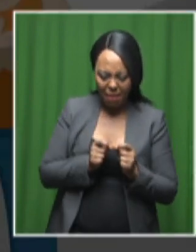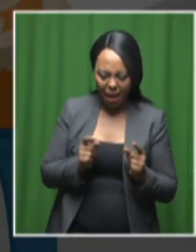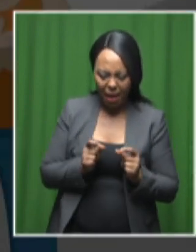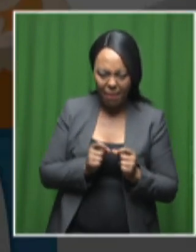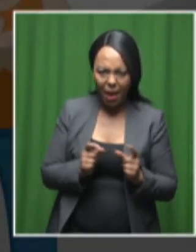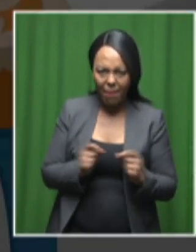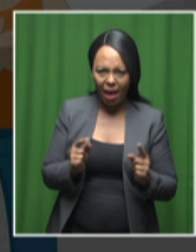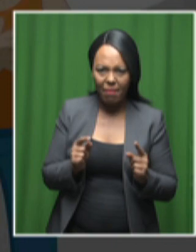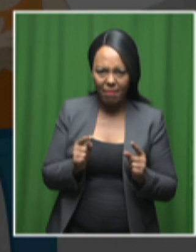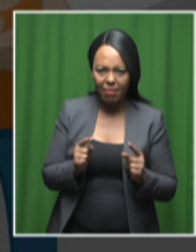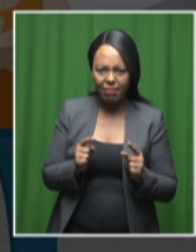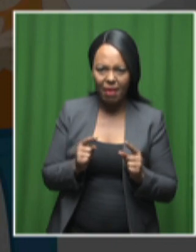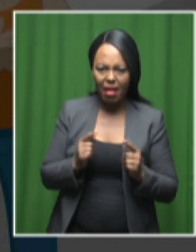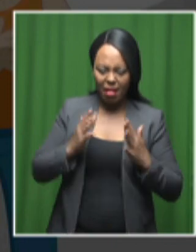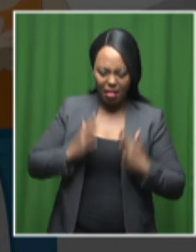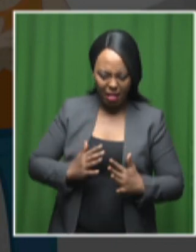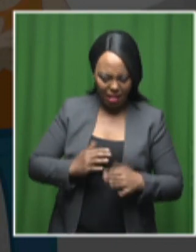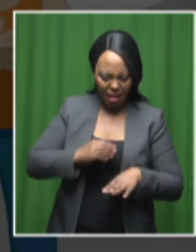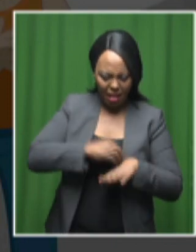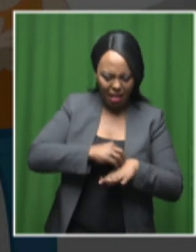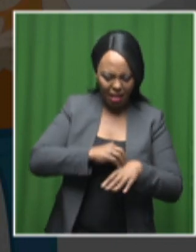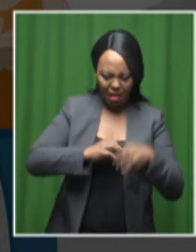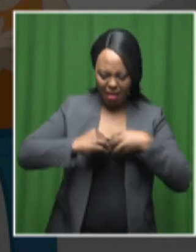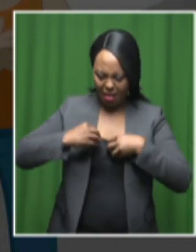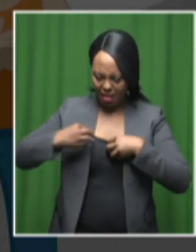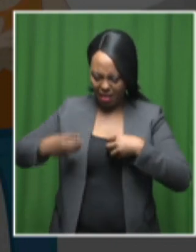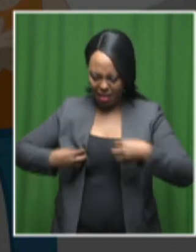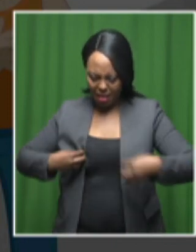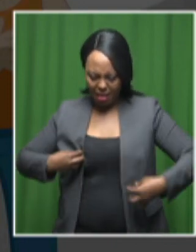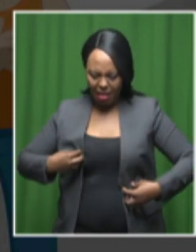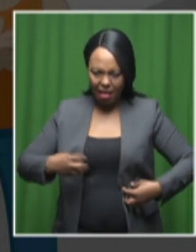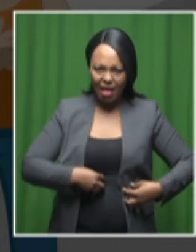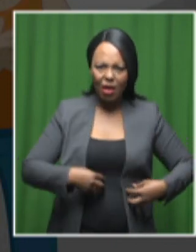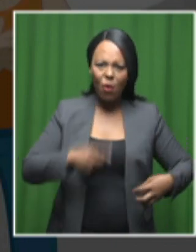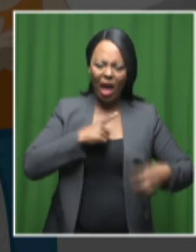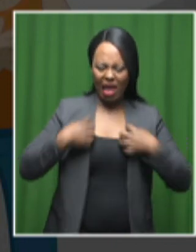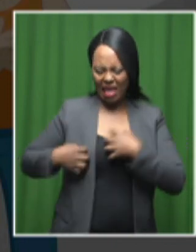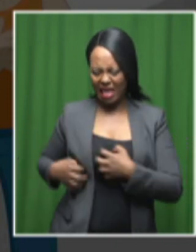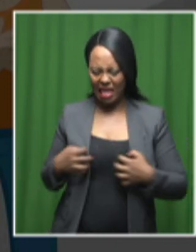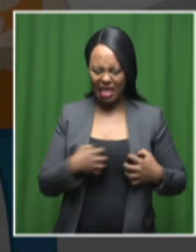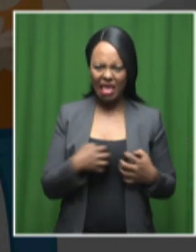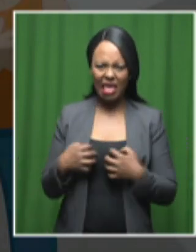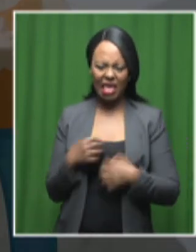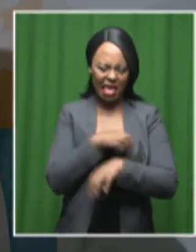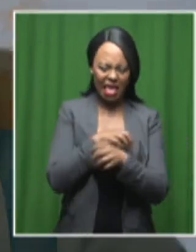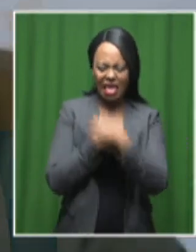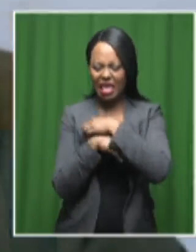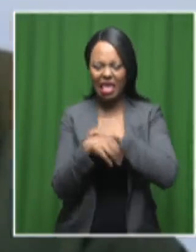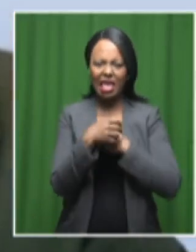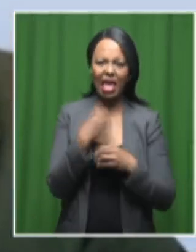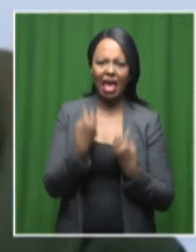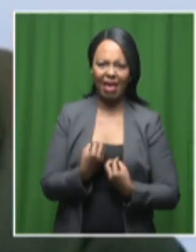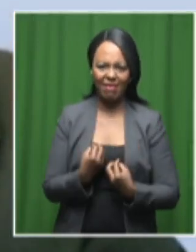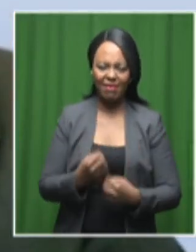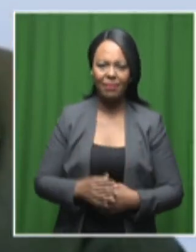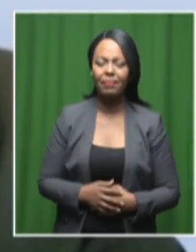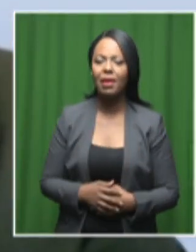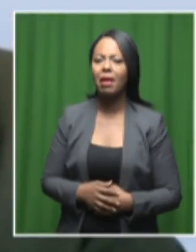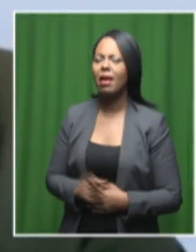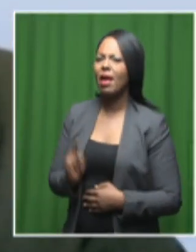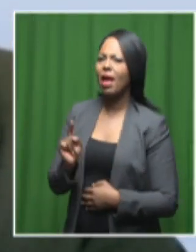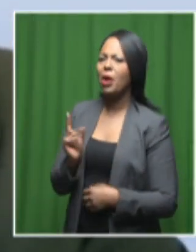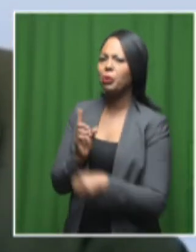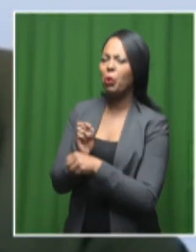goes round and round, trapping the patient in this itch-scratch cycle. And doctor, what is the difference between